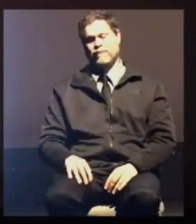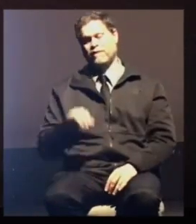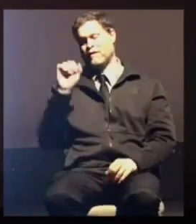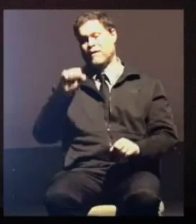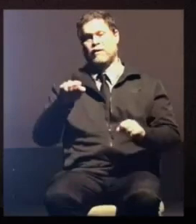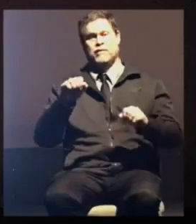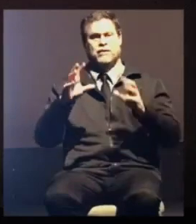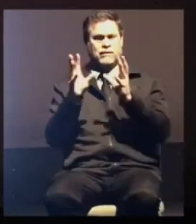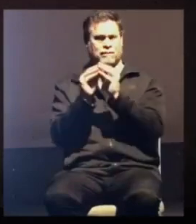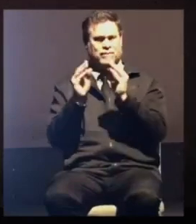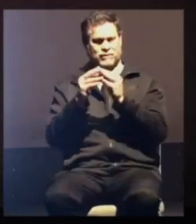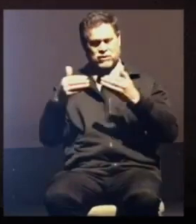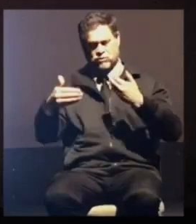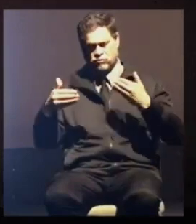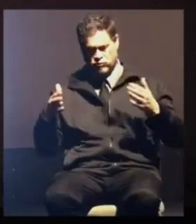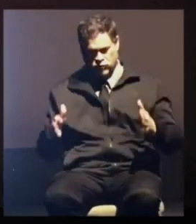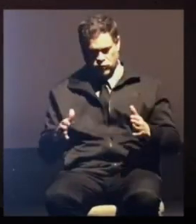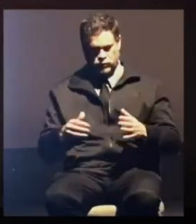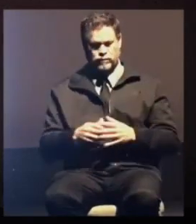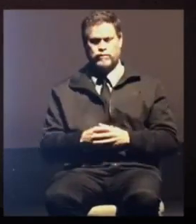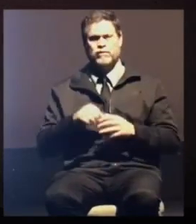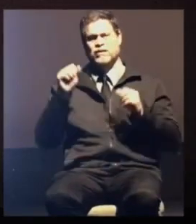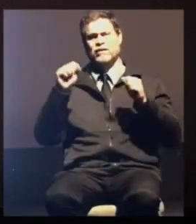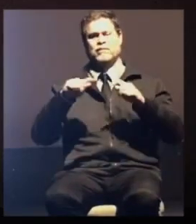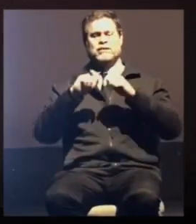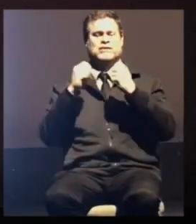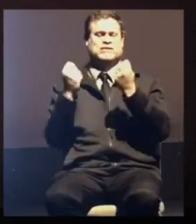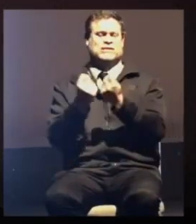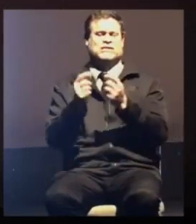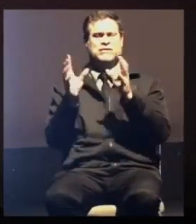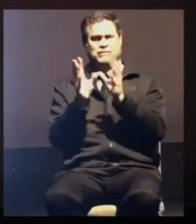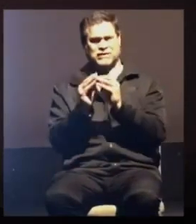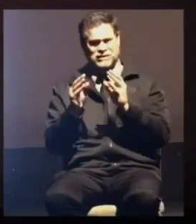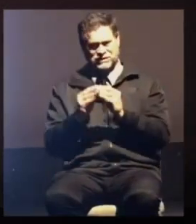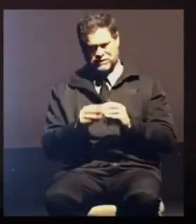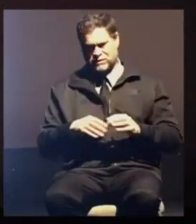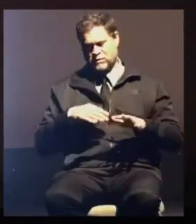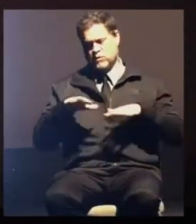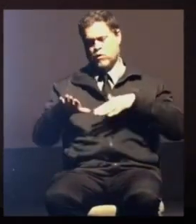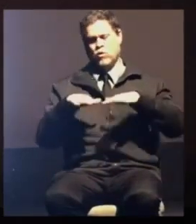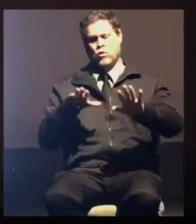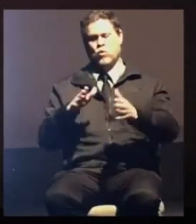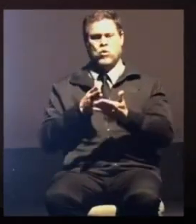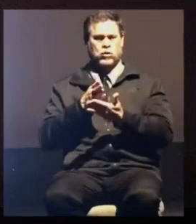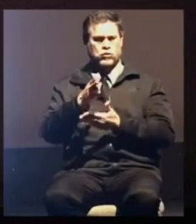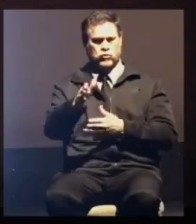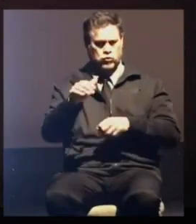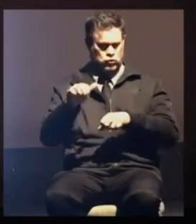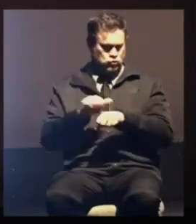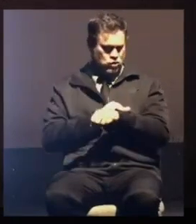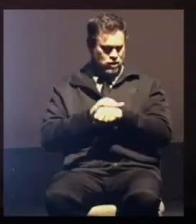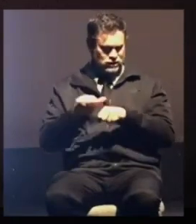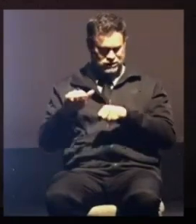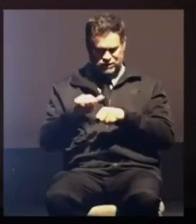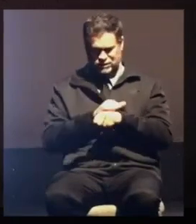in a meeting room. It can be in a team meeting. It can be in a walkthrough. It can be in practice.